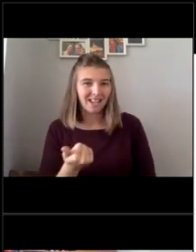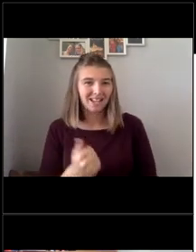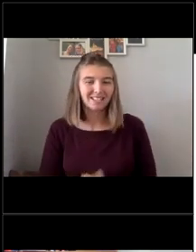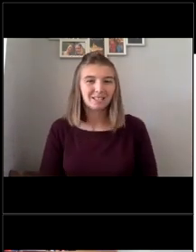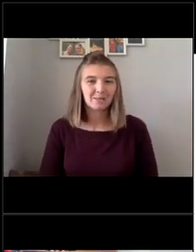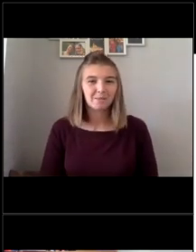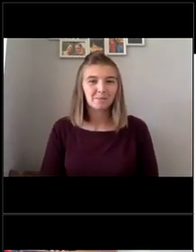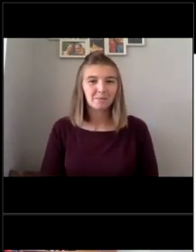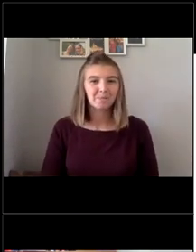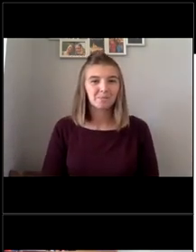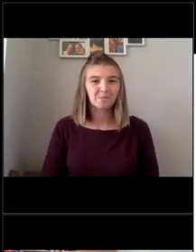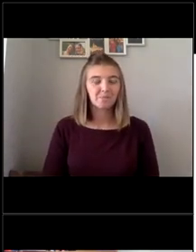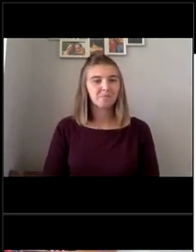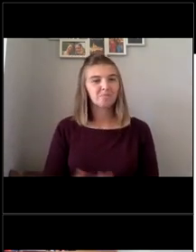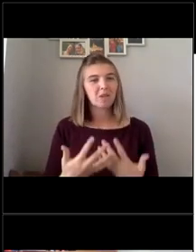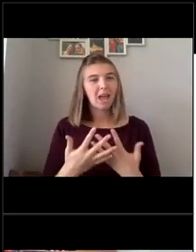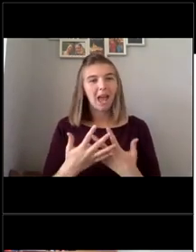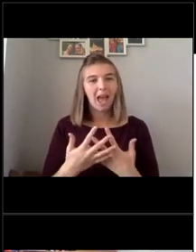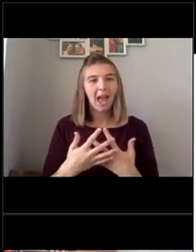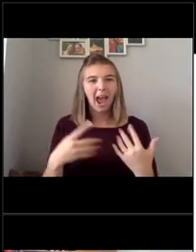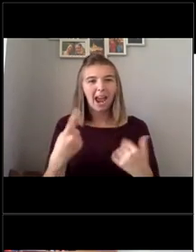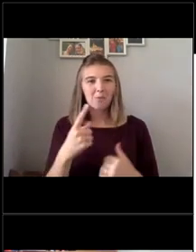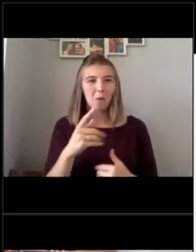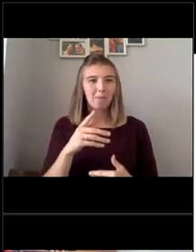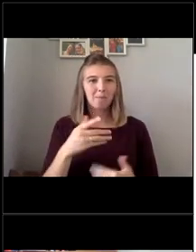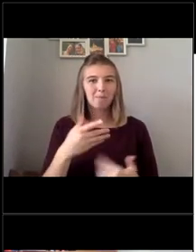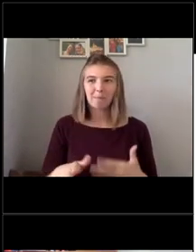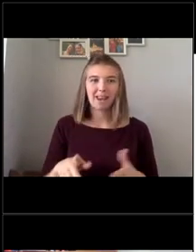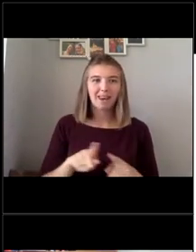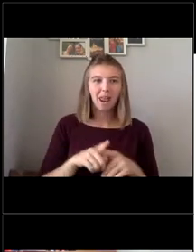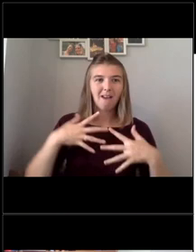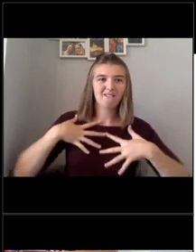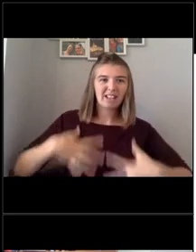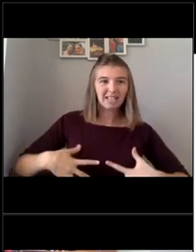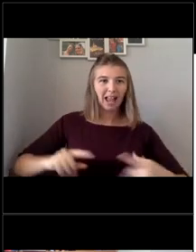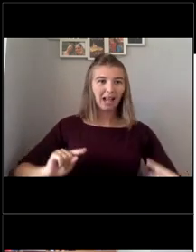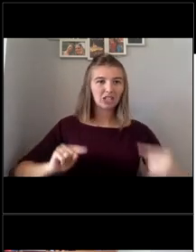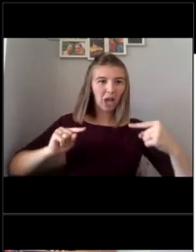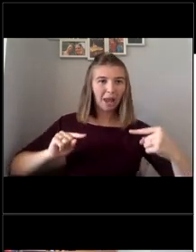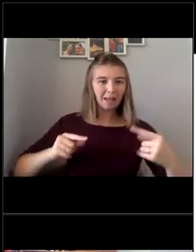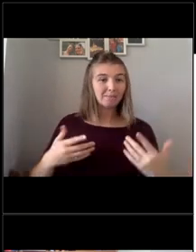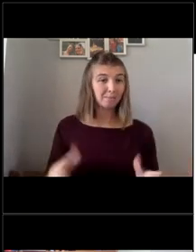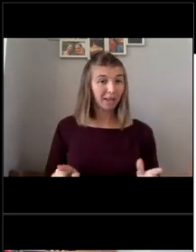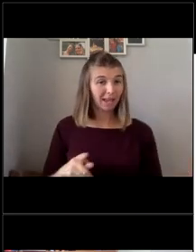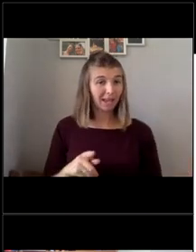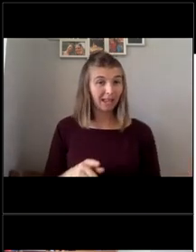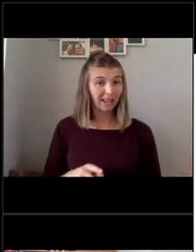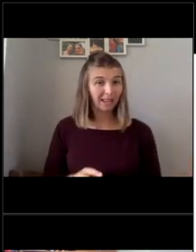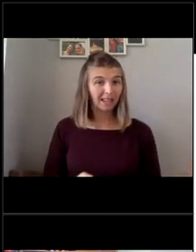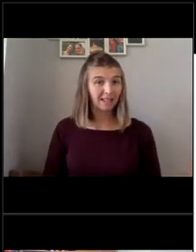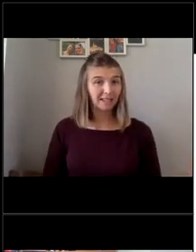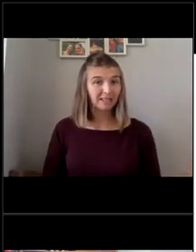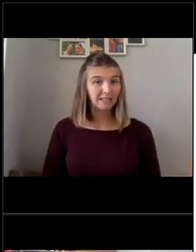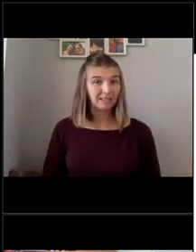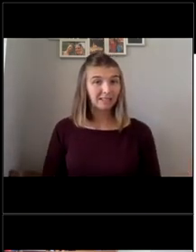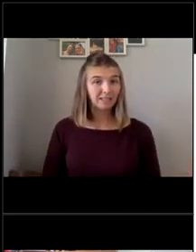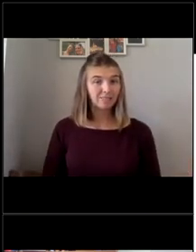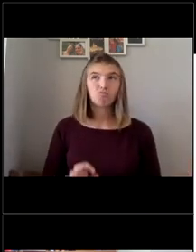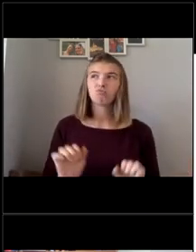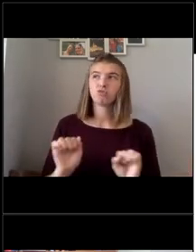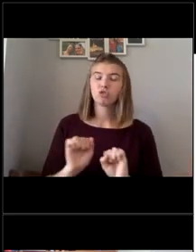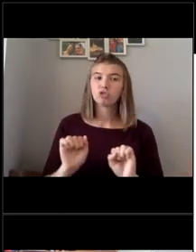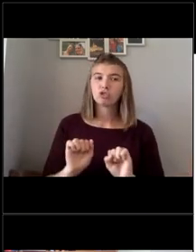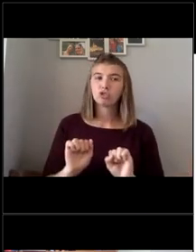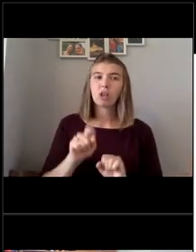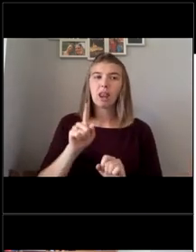gone for anything really sort of physically challenging, if you had to go to climbing walls and that sort of thing? Not so much wall climbing, but a lot of